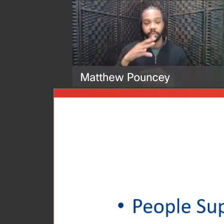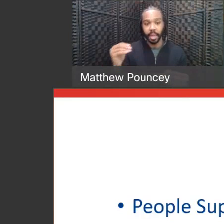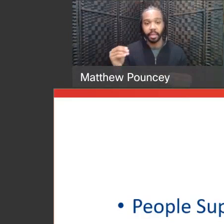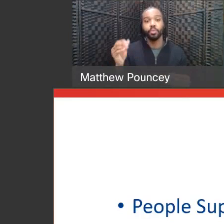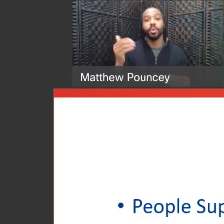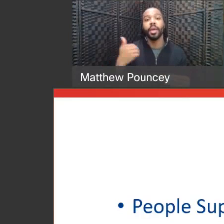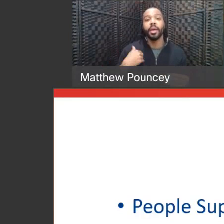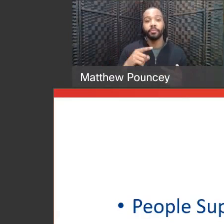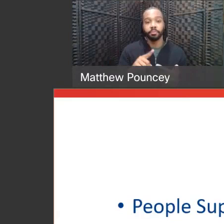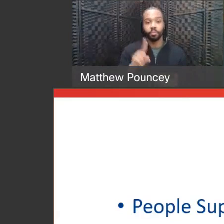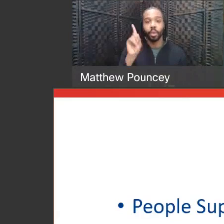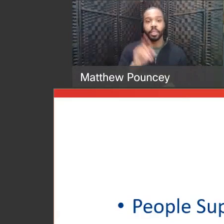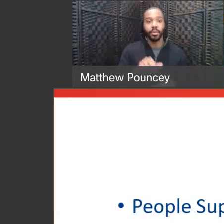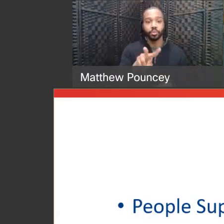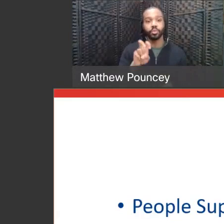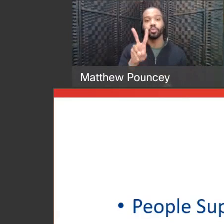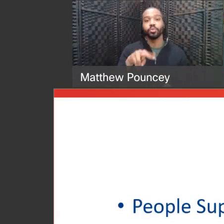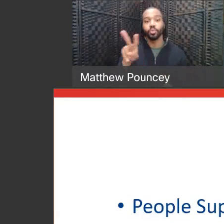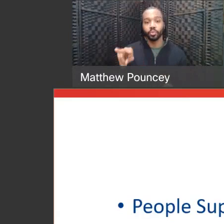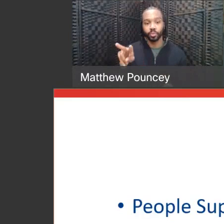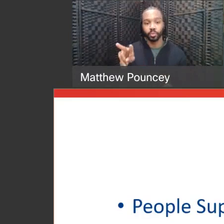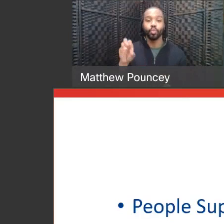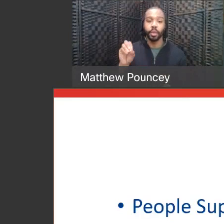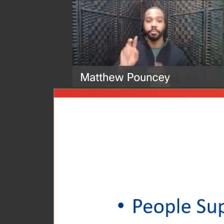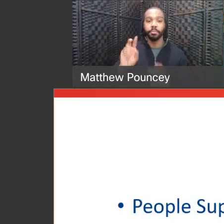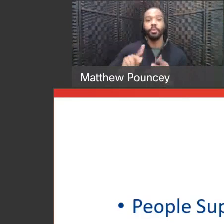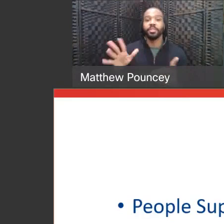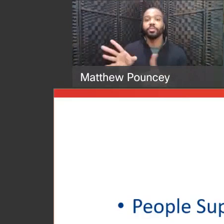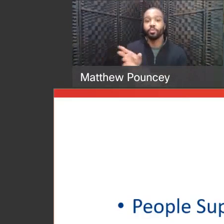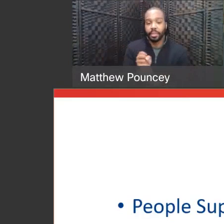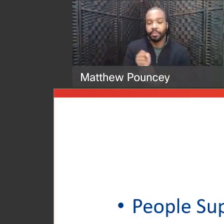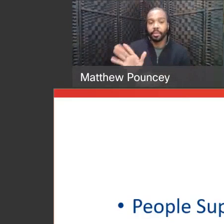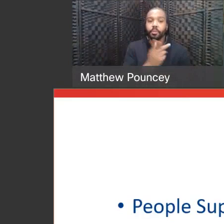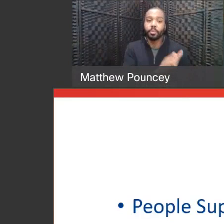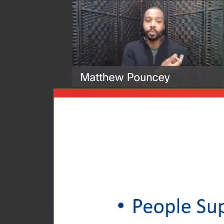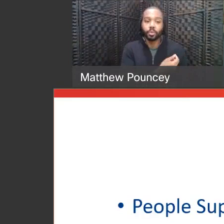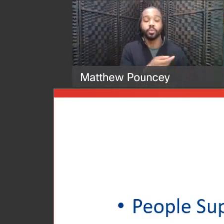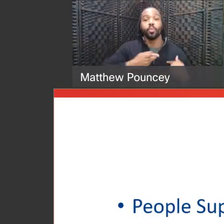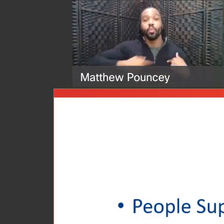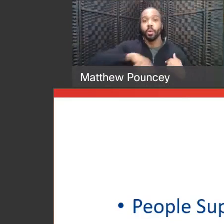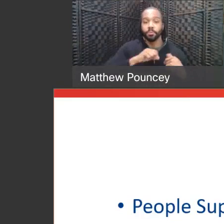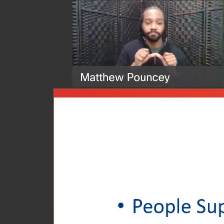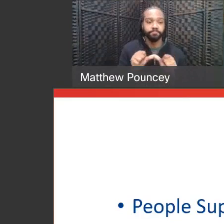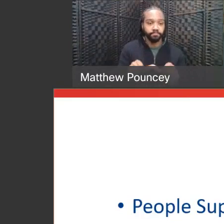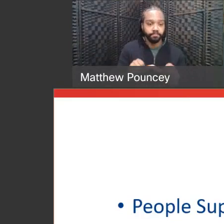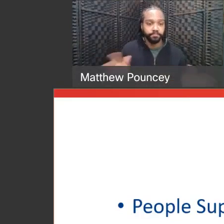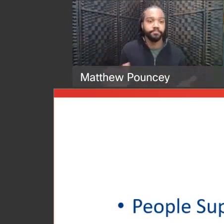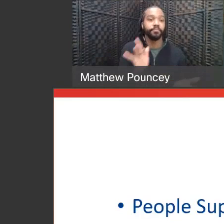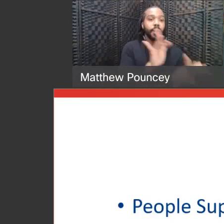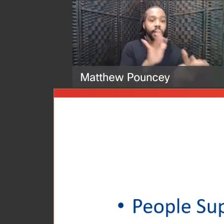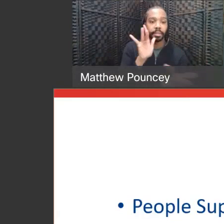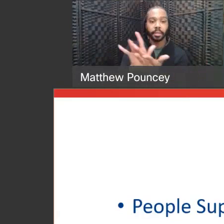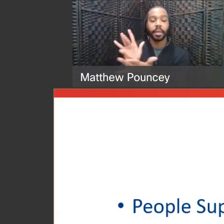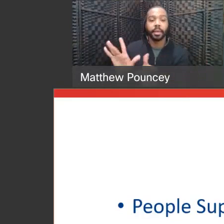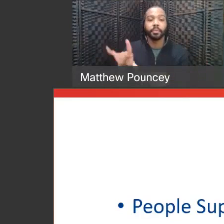people who have received those boosters. We are continuing to reach out to providers to make sure that